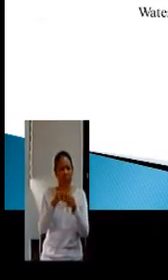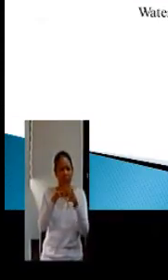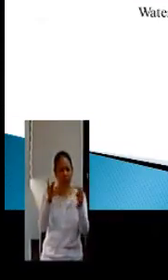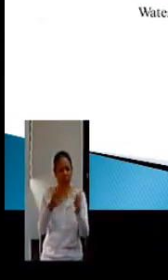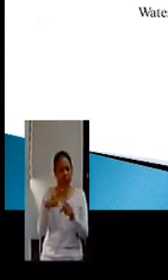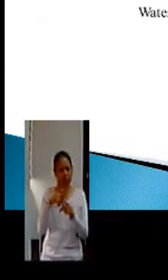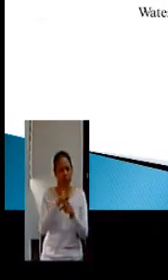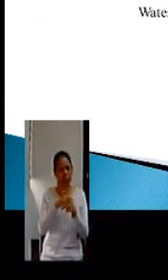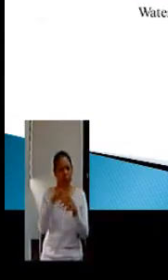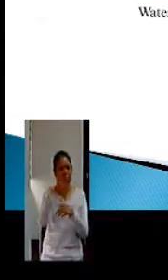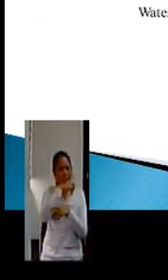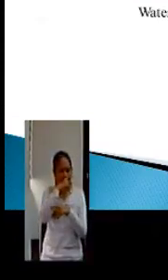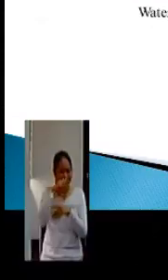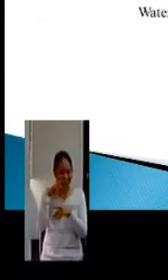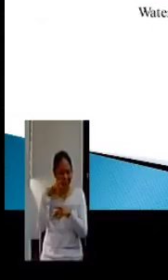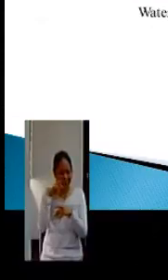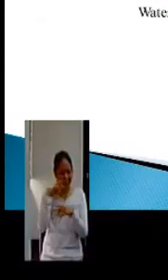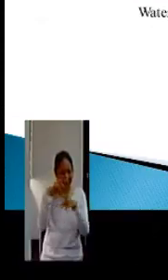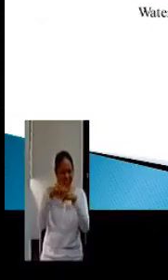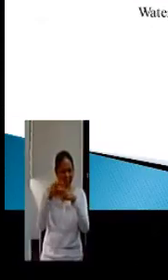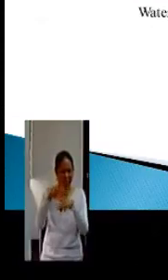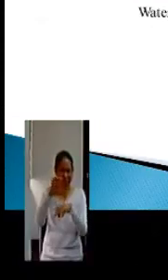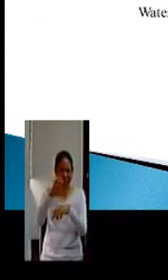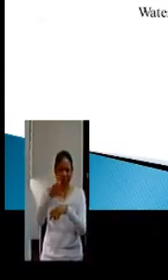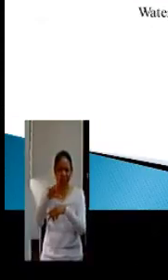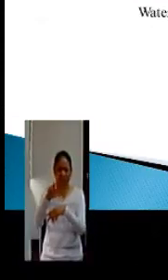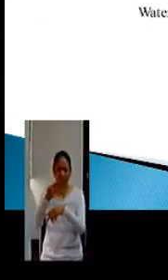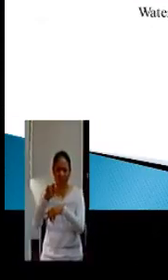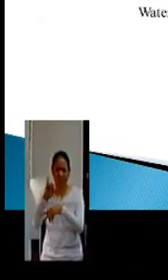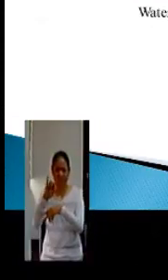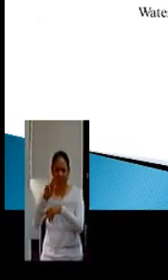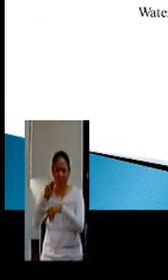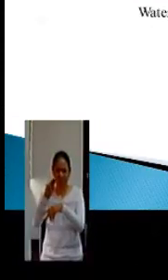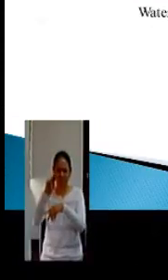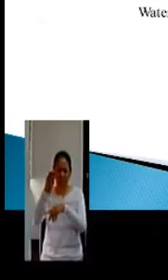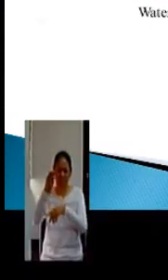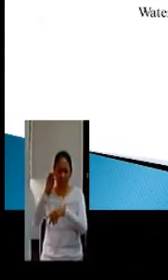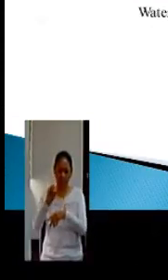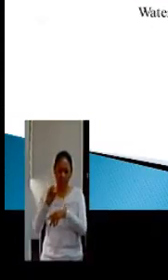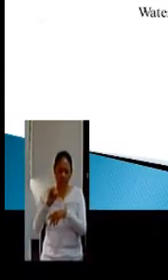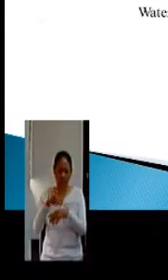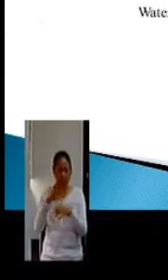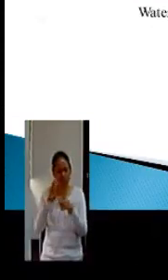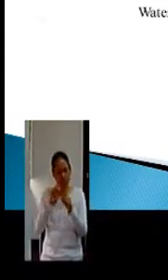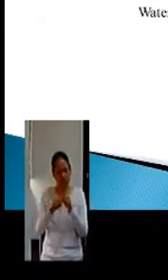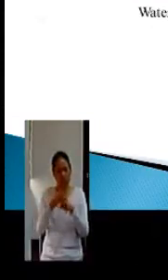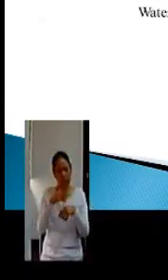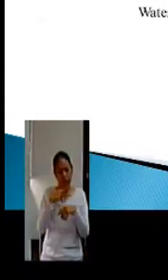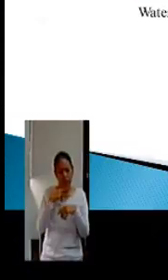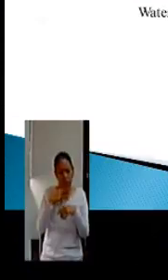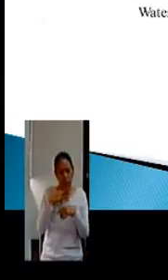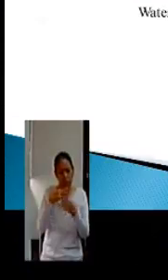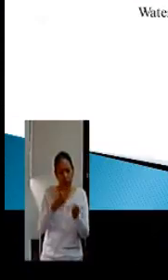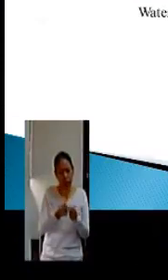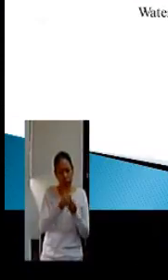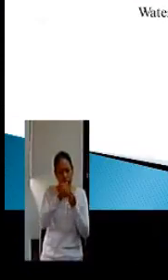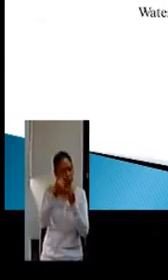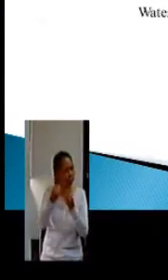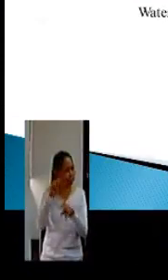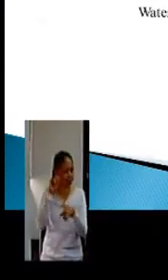Nino. With that, yung mga irrigation system namin, yung mga water supply namin cannot anymore supply yung